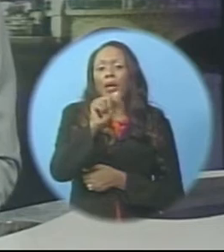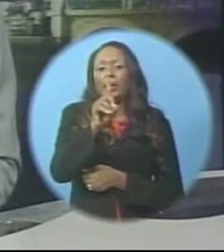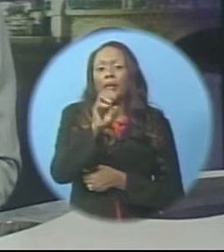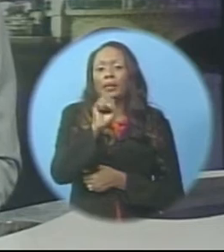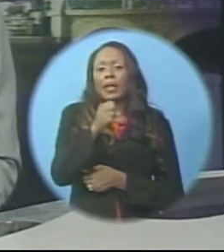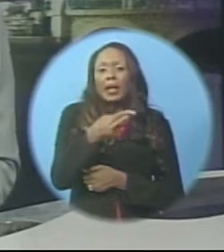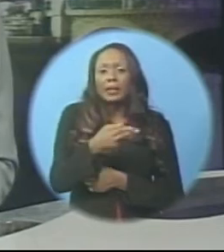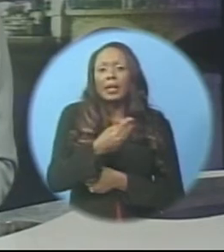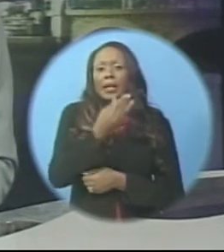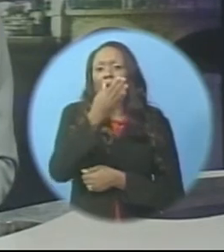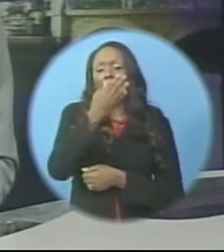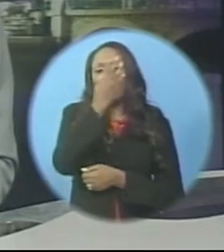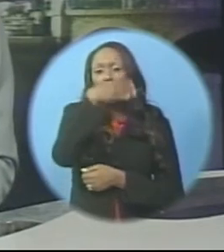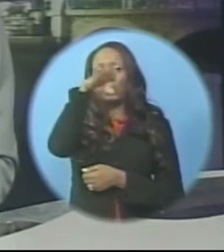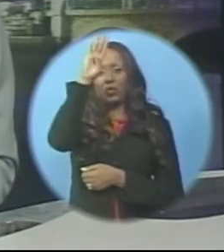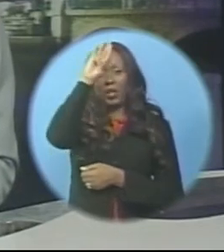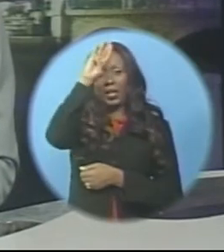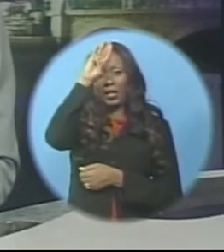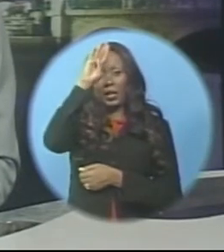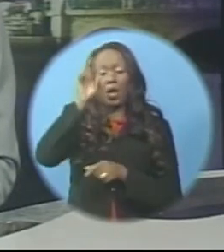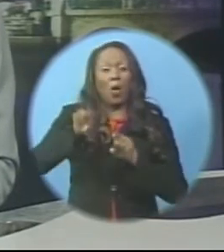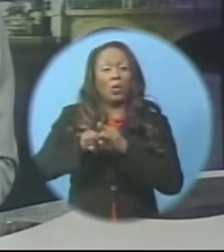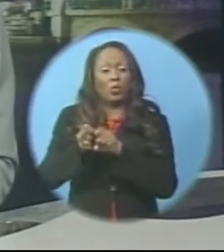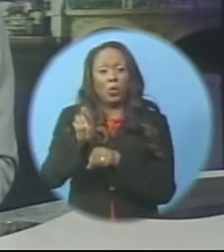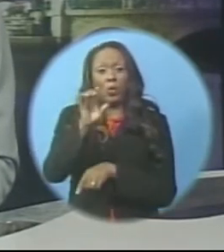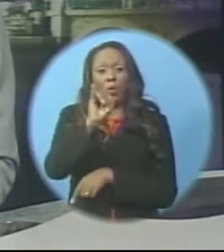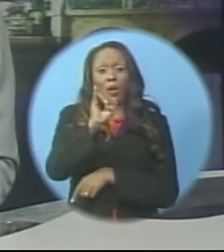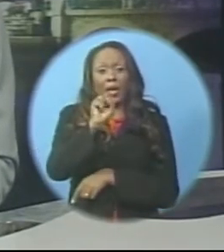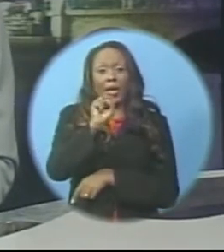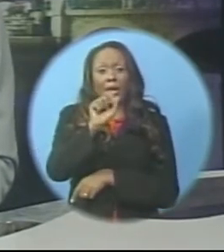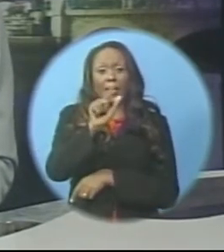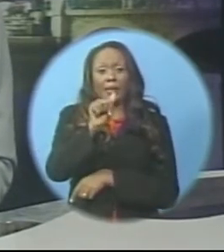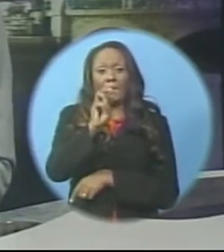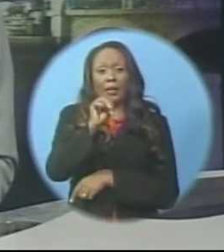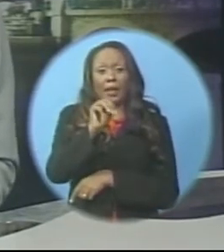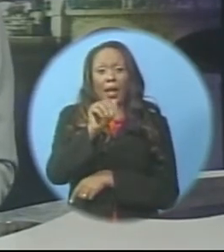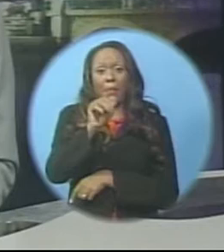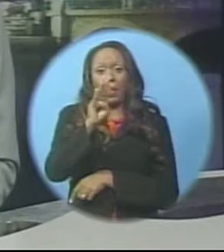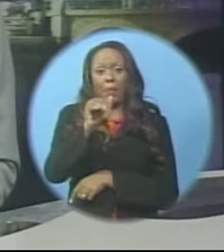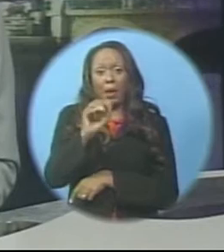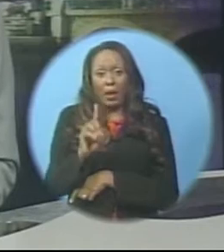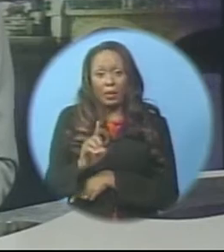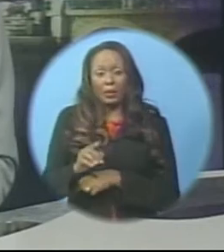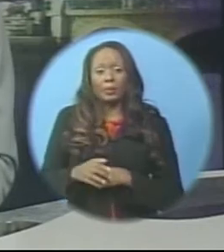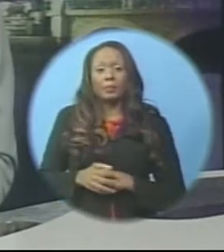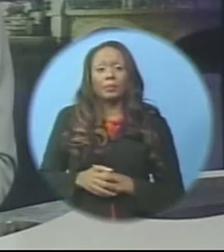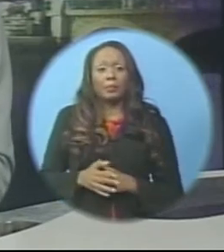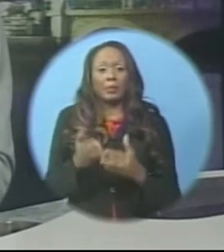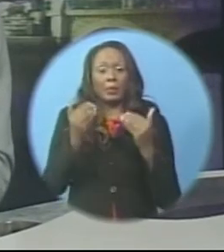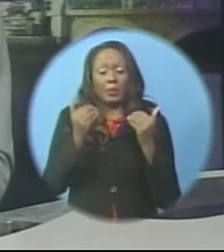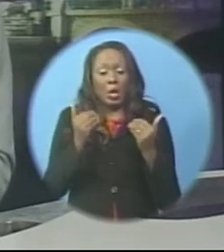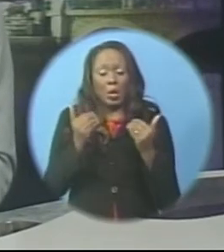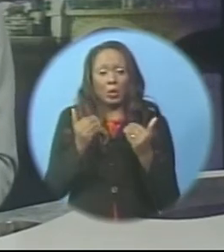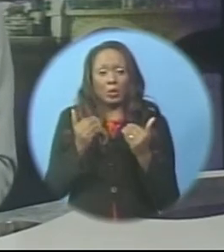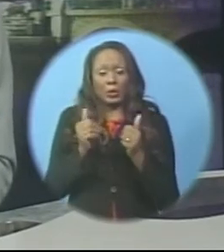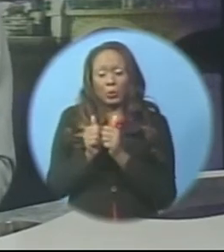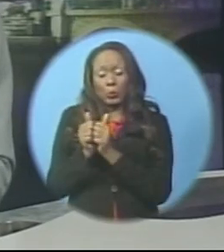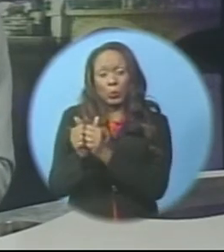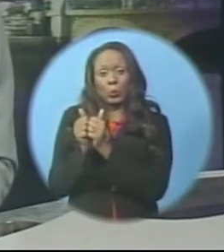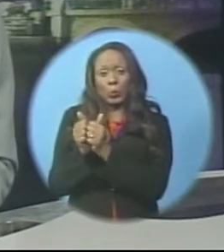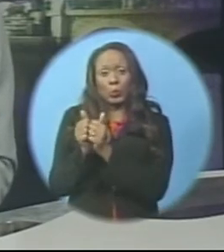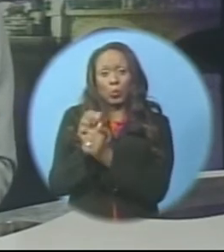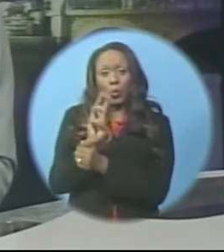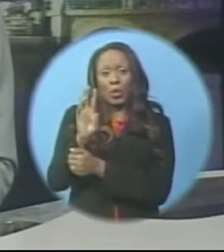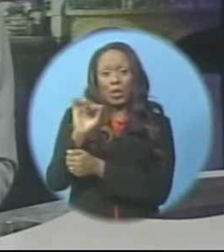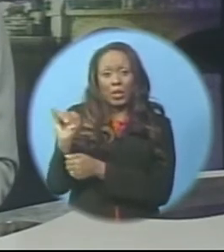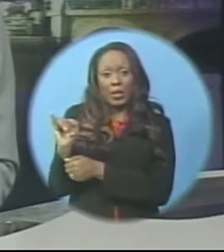month ago, he helped Islamabad United capture the inaugural Pakistan Super League title. Now, Russell is currently with the West Indies squad in United